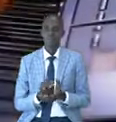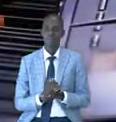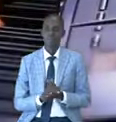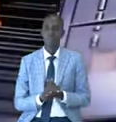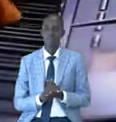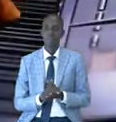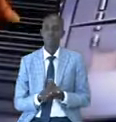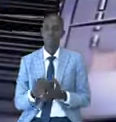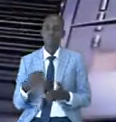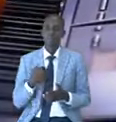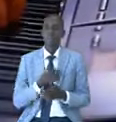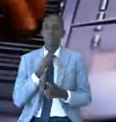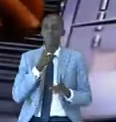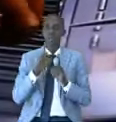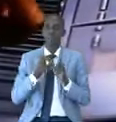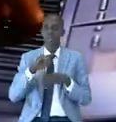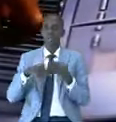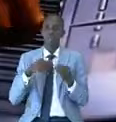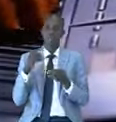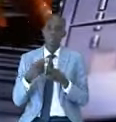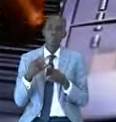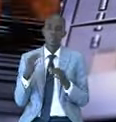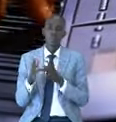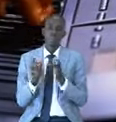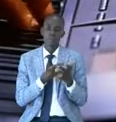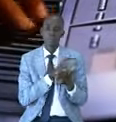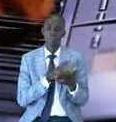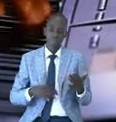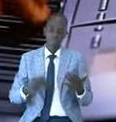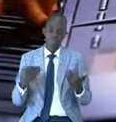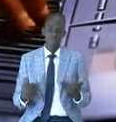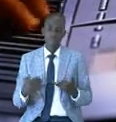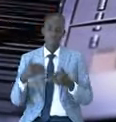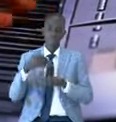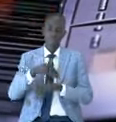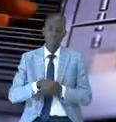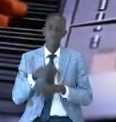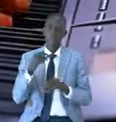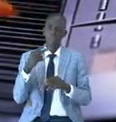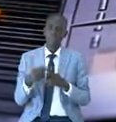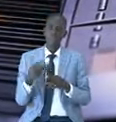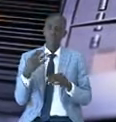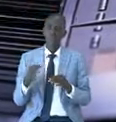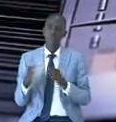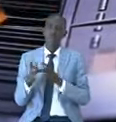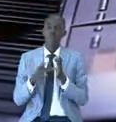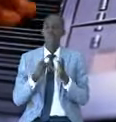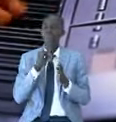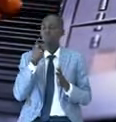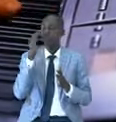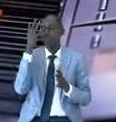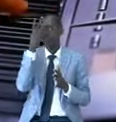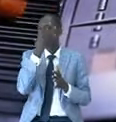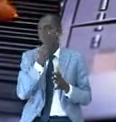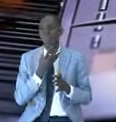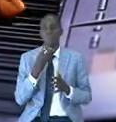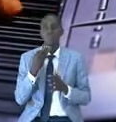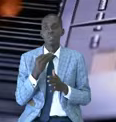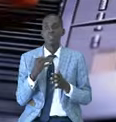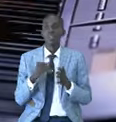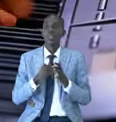We're going to talk about the name of Jesus on tonight. The name of Jesus is beautiful.